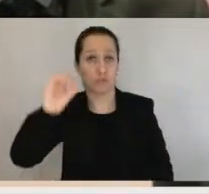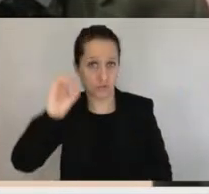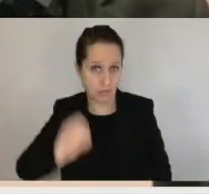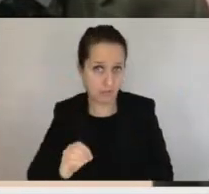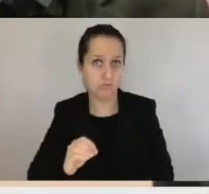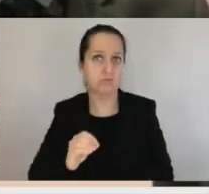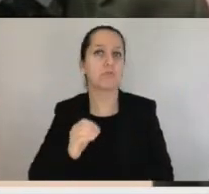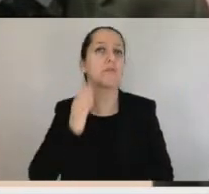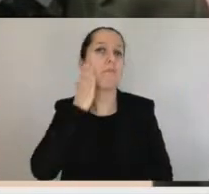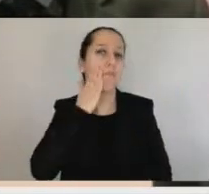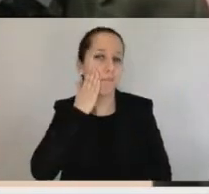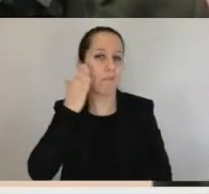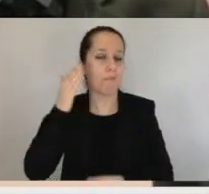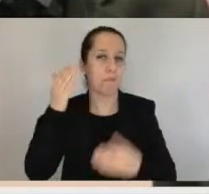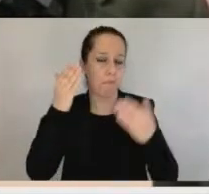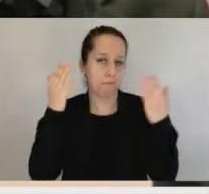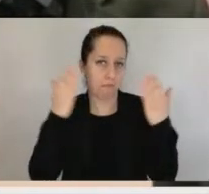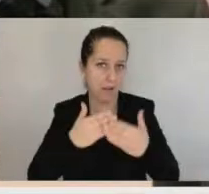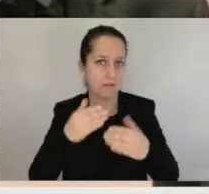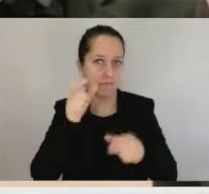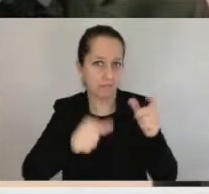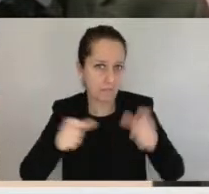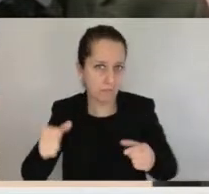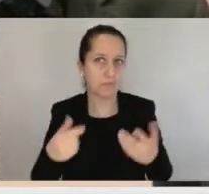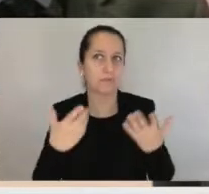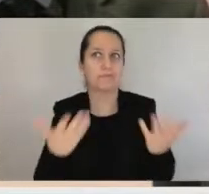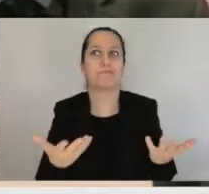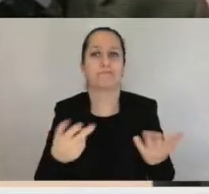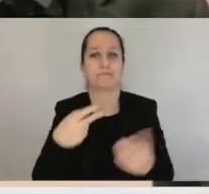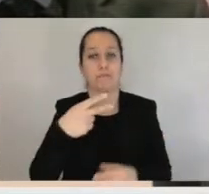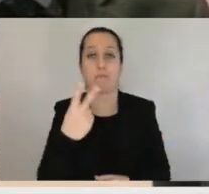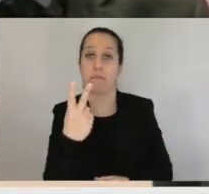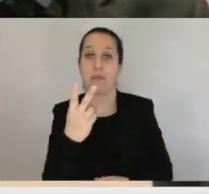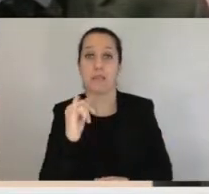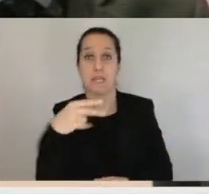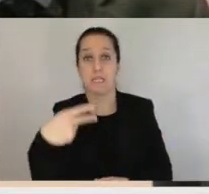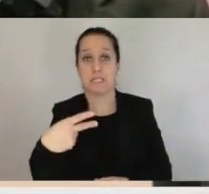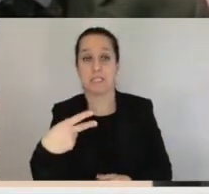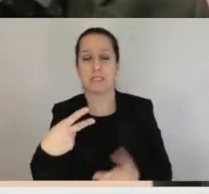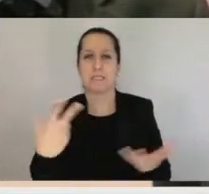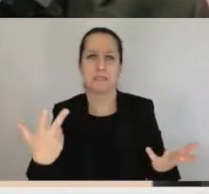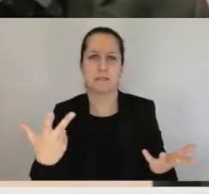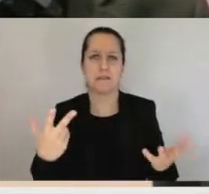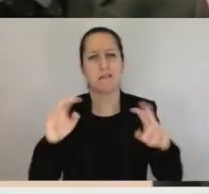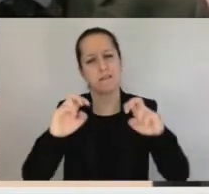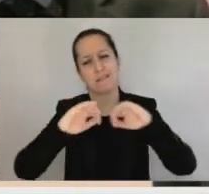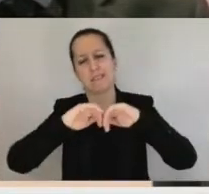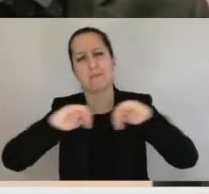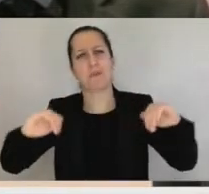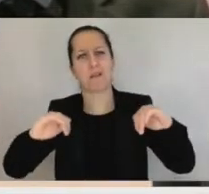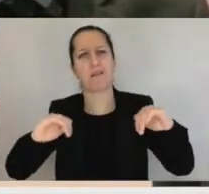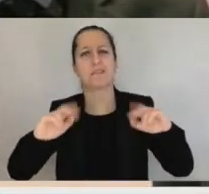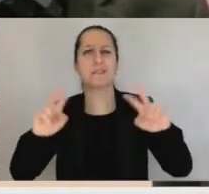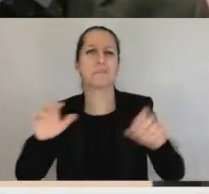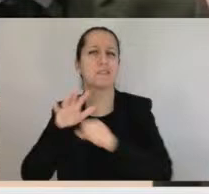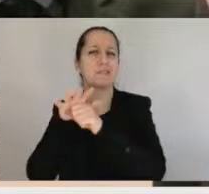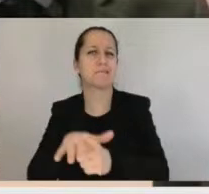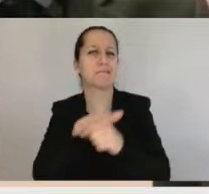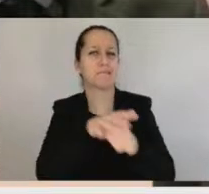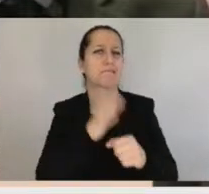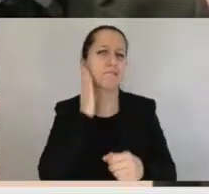of Black population in Brazil. How do you think that the data on diseases like HIV can